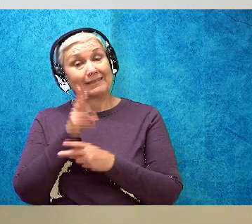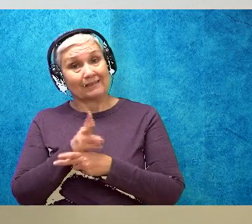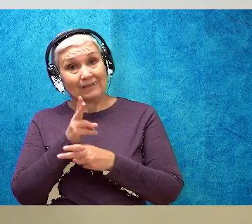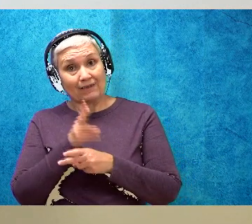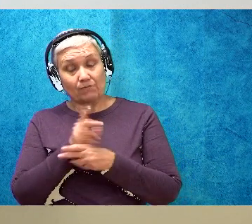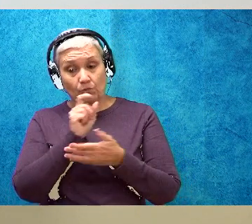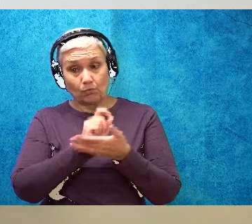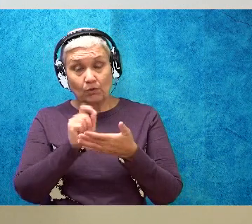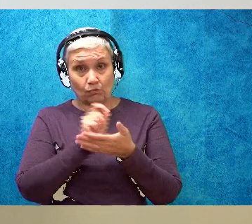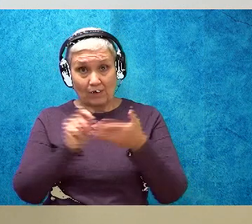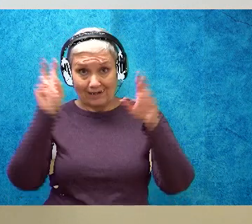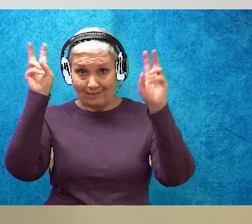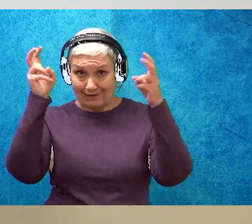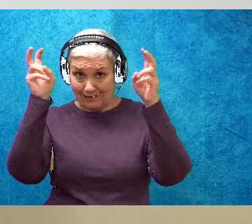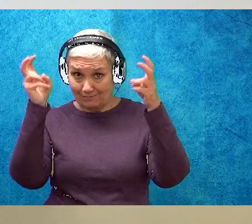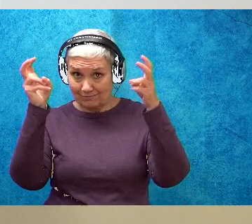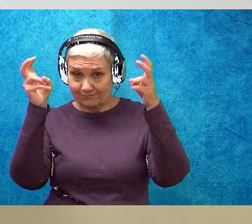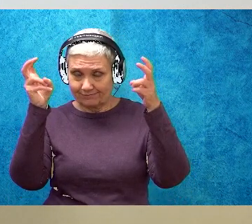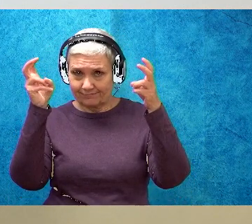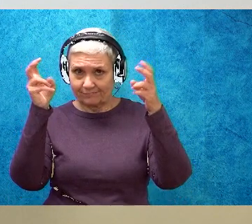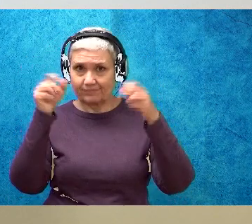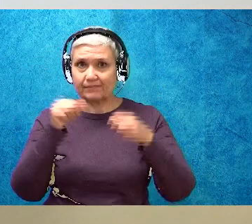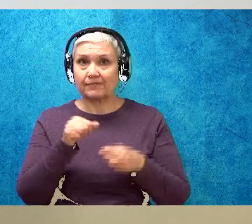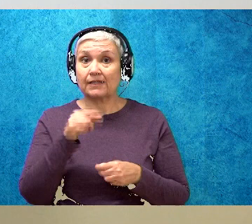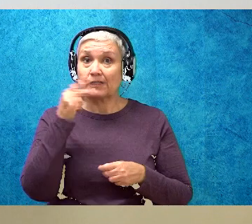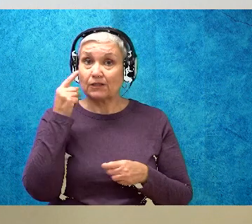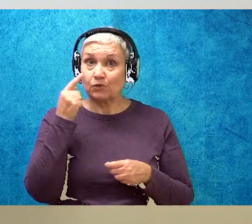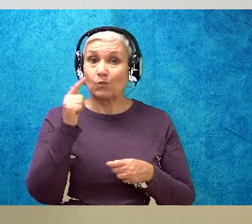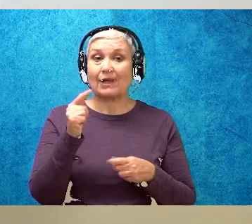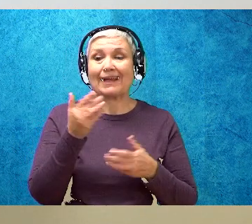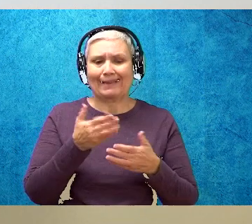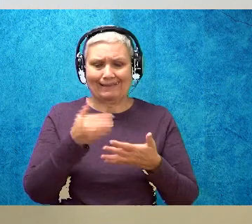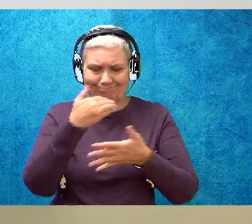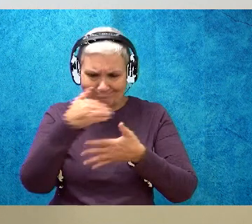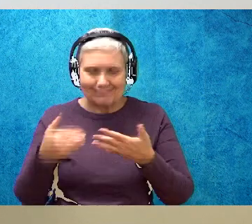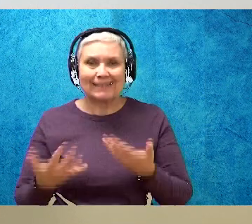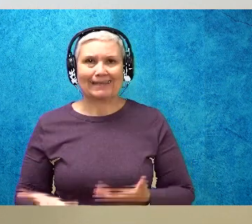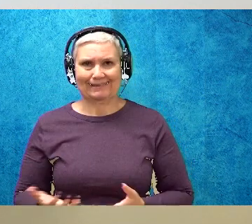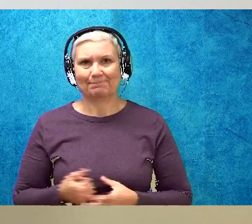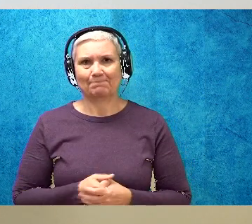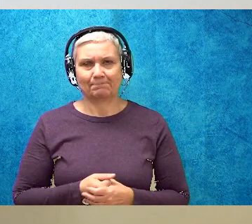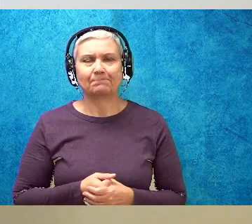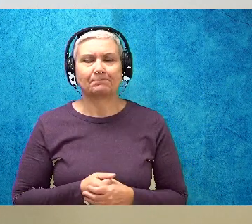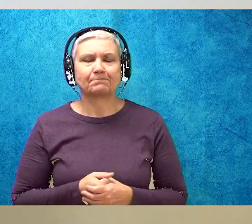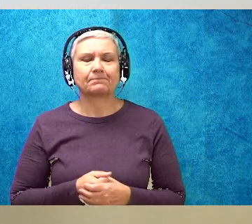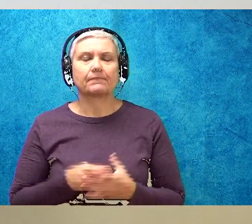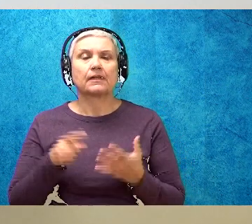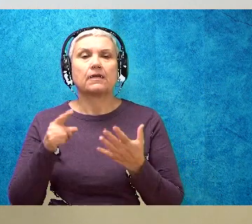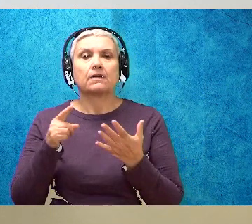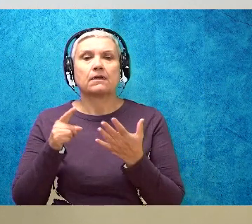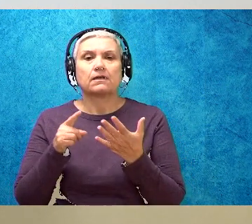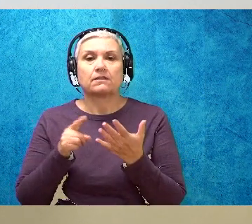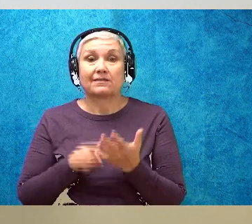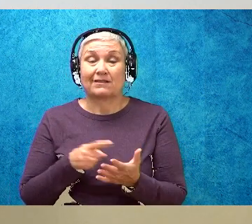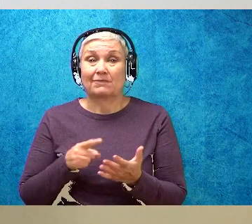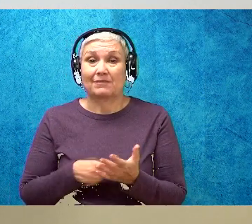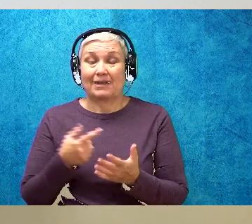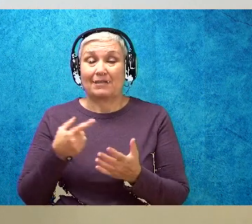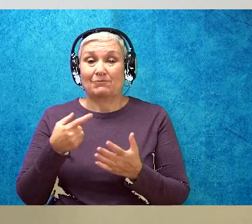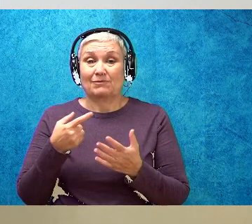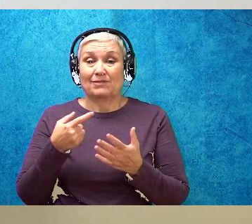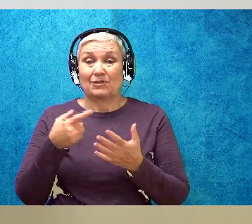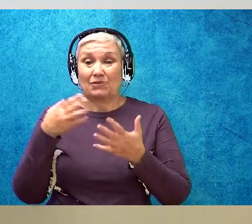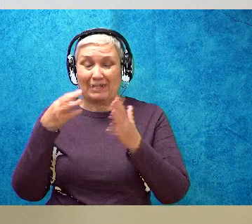writing your themes, that you actually look at those things. Now, sometimes you're going to have to dig really deep within